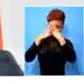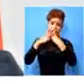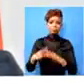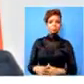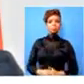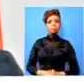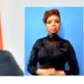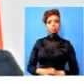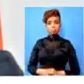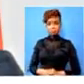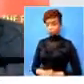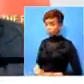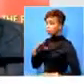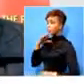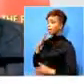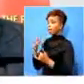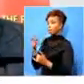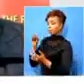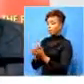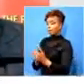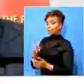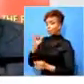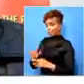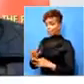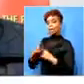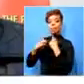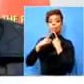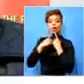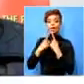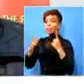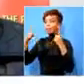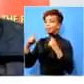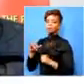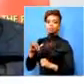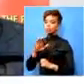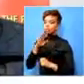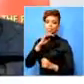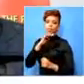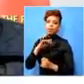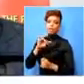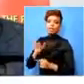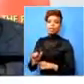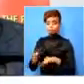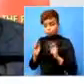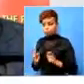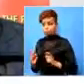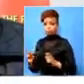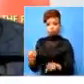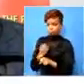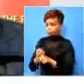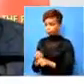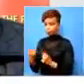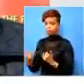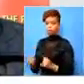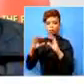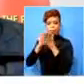a proclamation is no guarantee that this will actually fast-track the process in any way, shape or form. There have